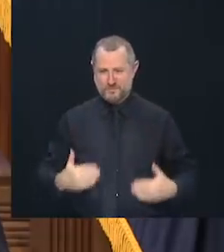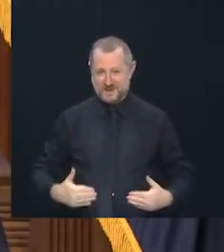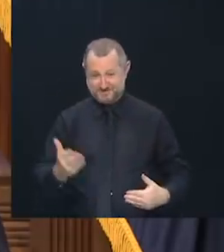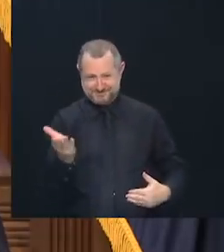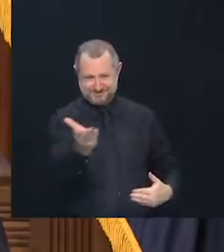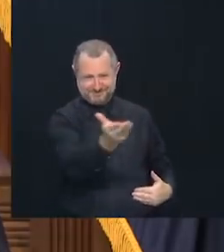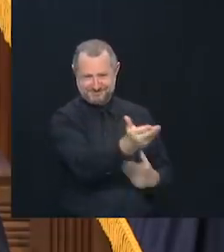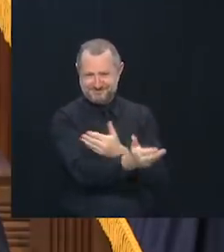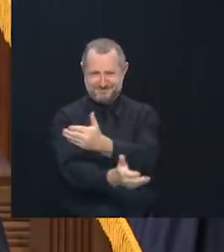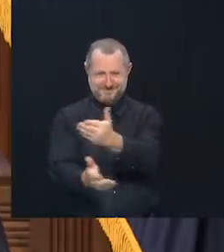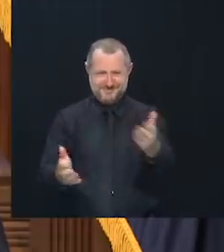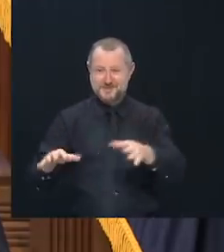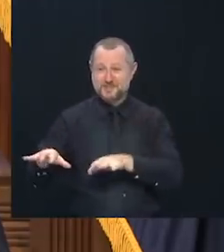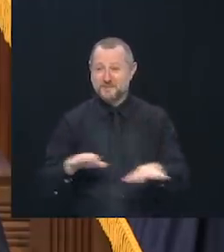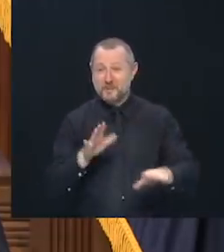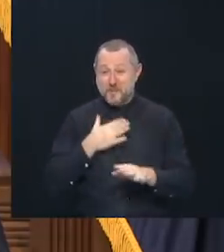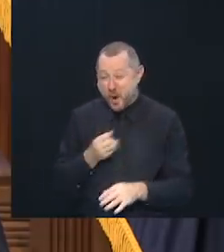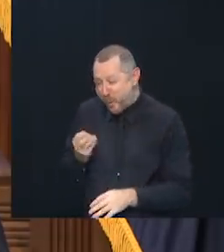with my own family.